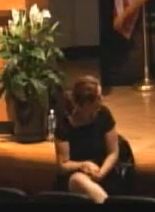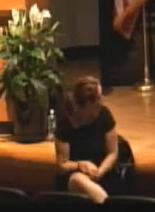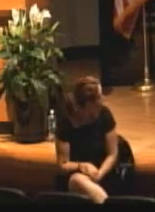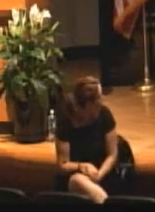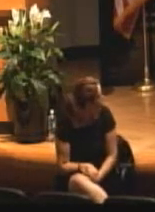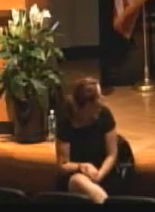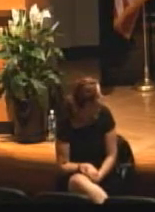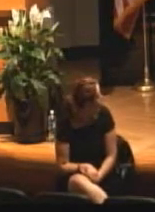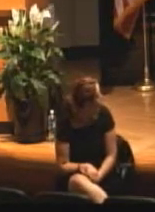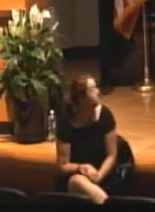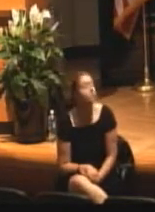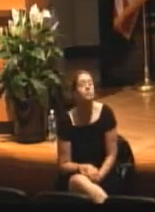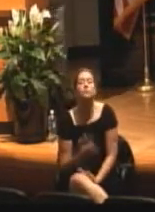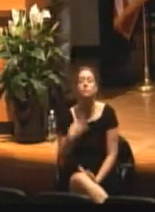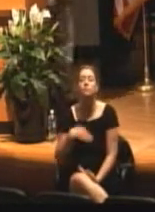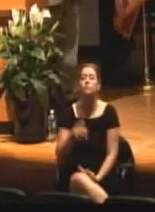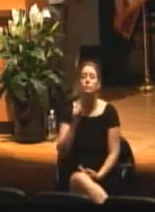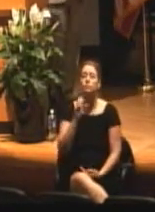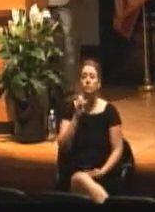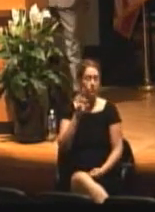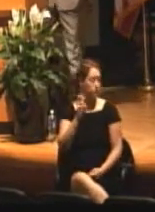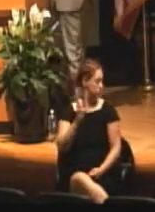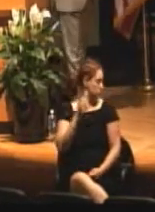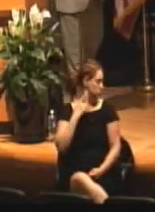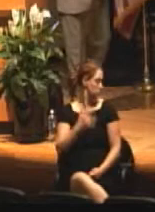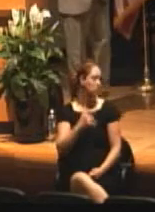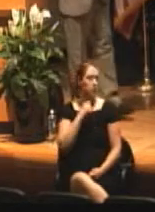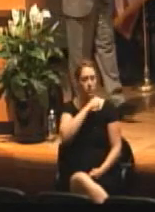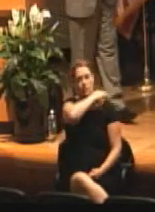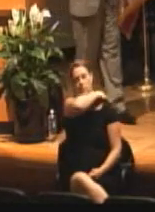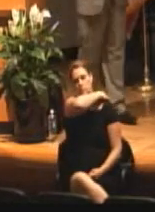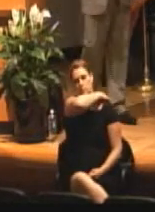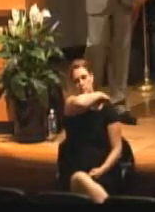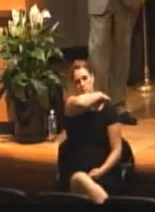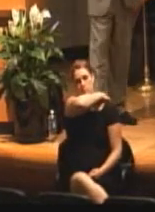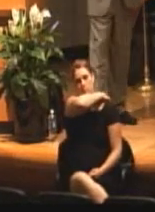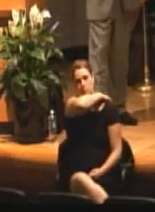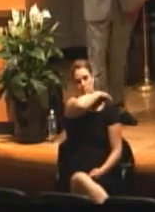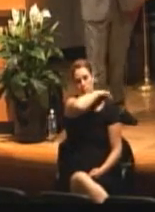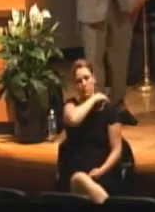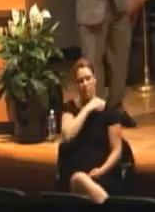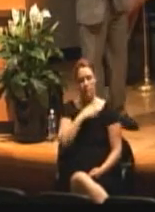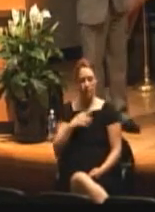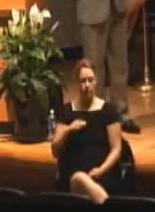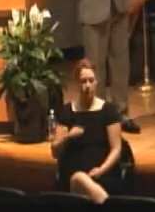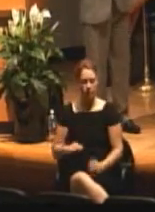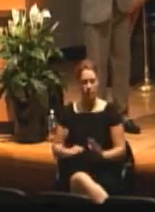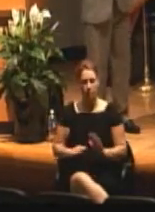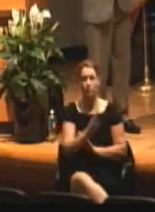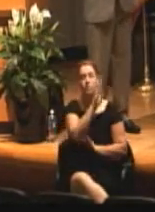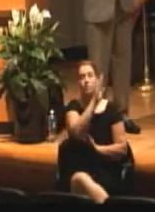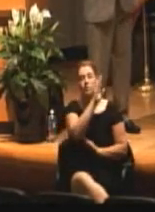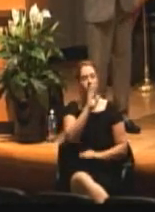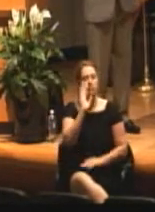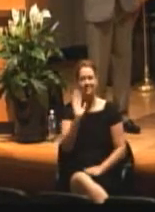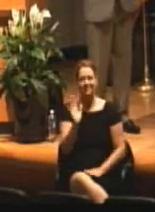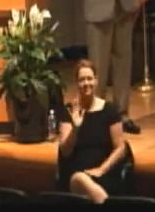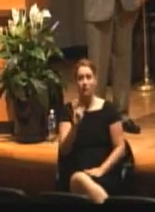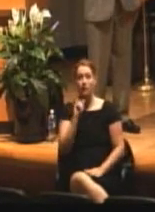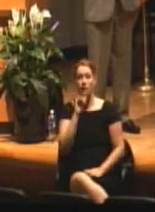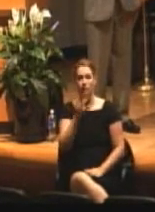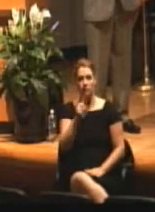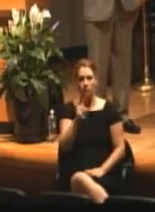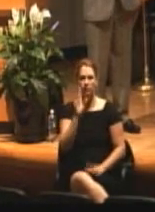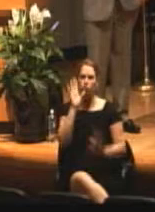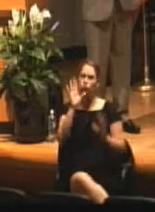Credit scores typically don't move super fast either on the way up. You might have a great credit history. You've missed one credit card